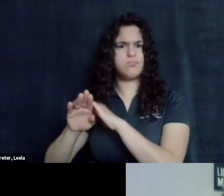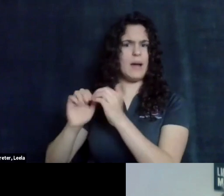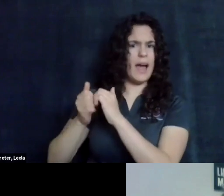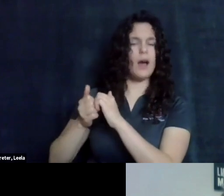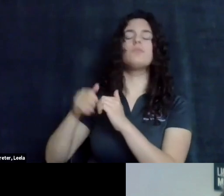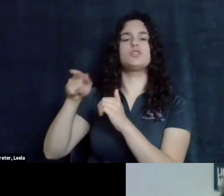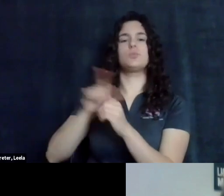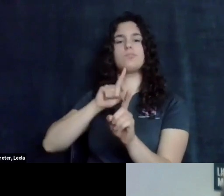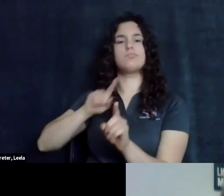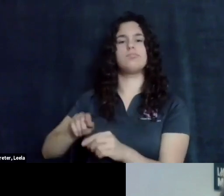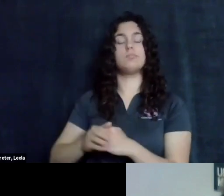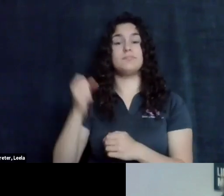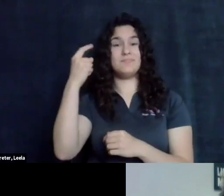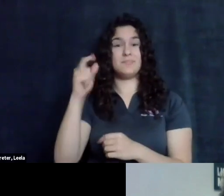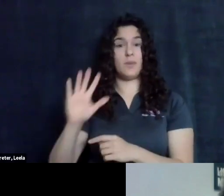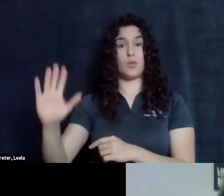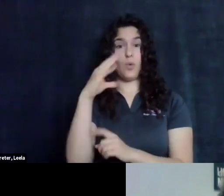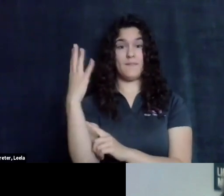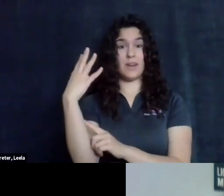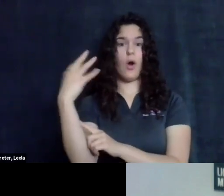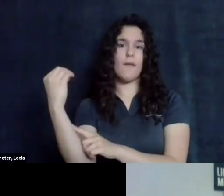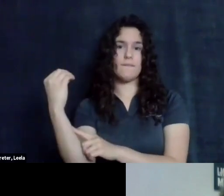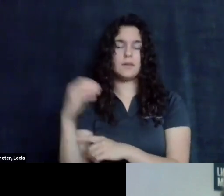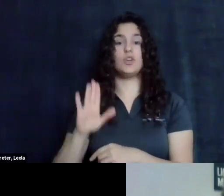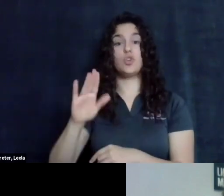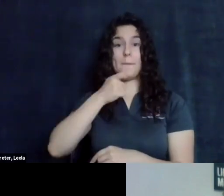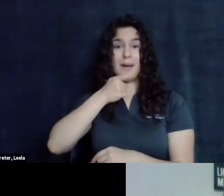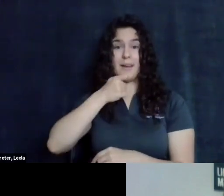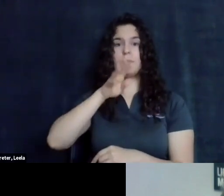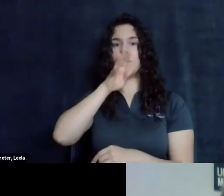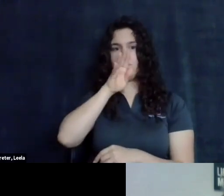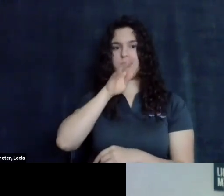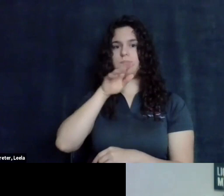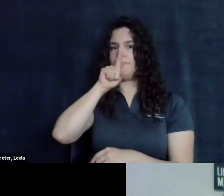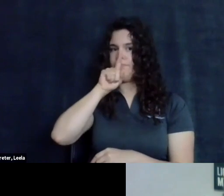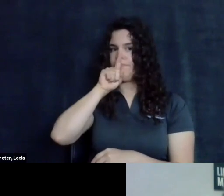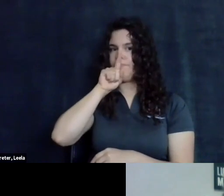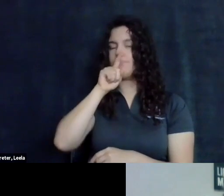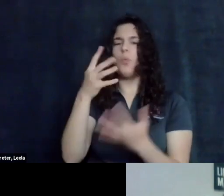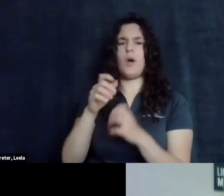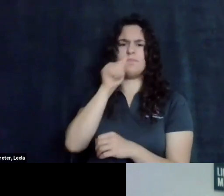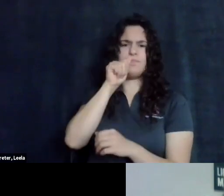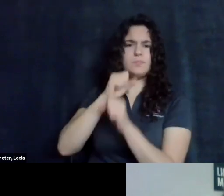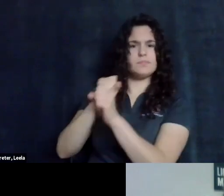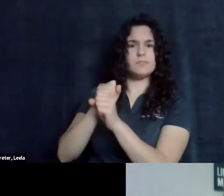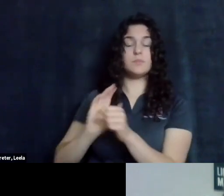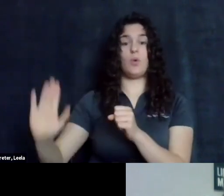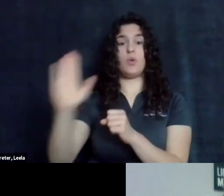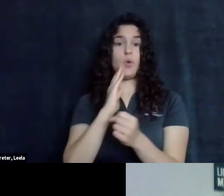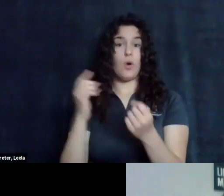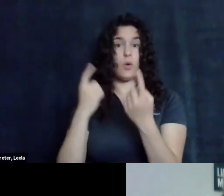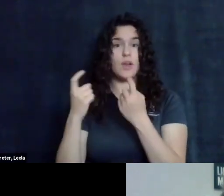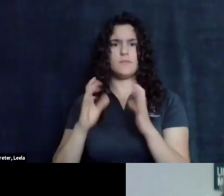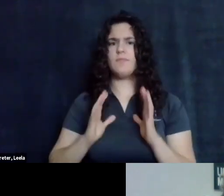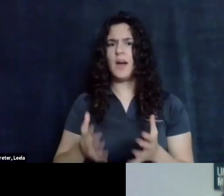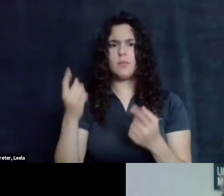your video is turned off and your mics are muted just for your privacy. You can ask your questions, any questions that you may have at